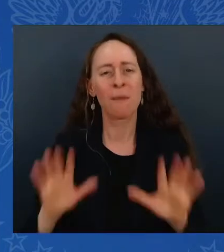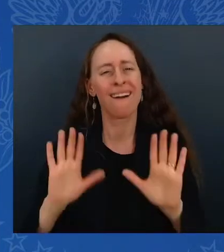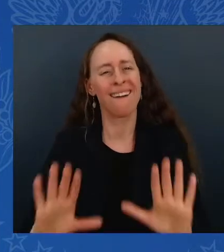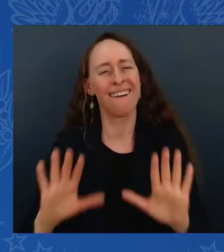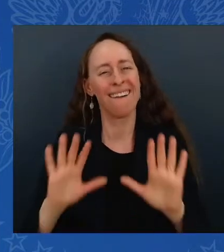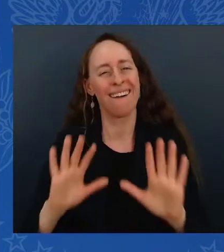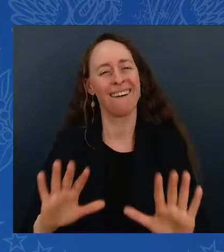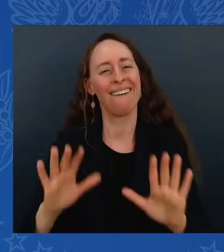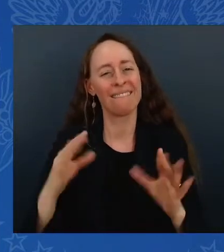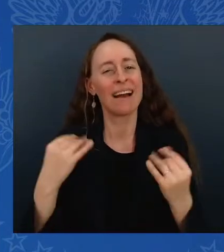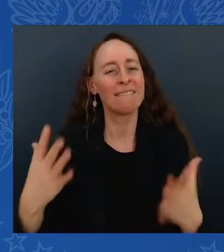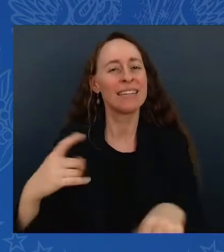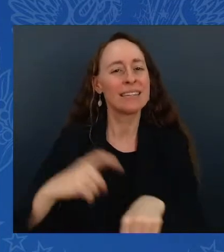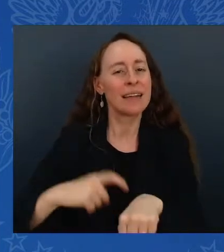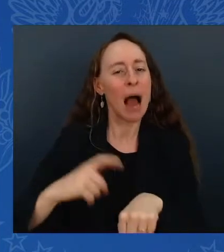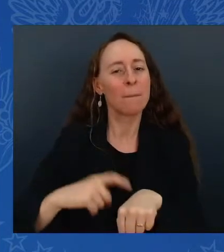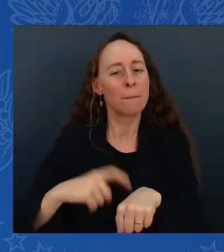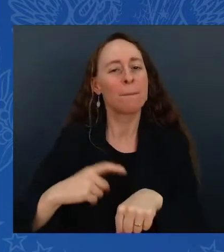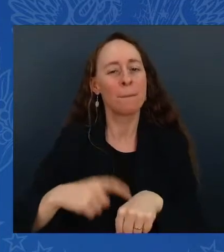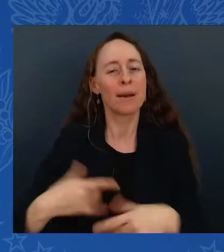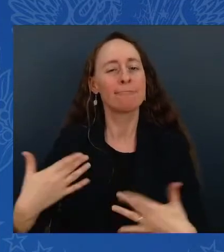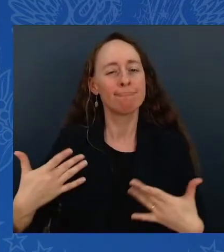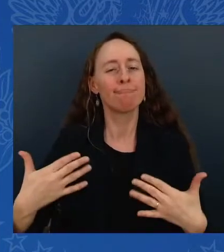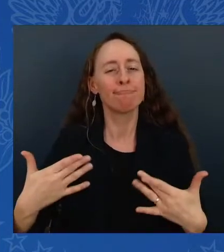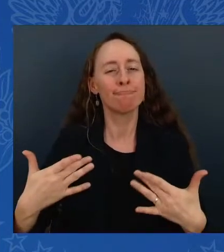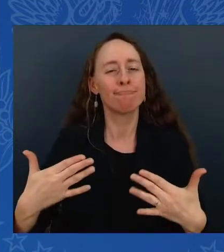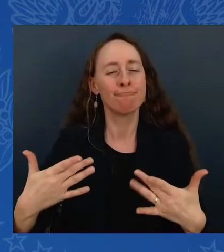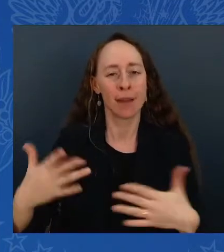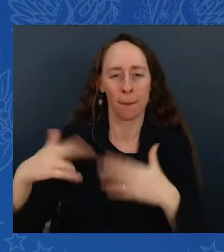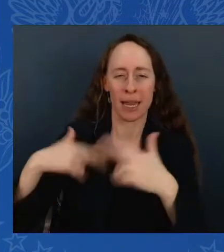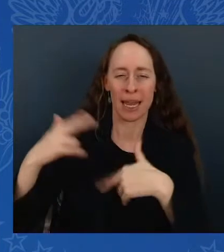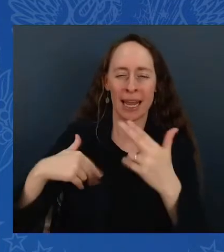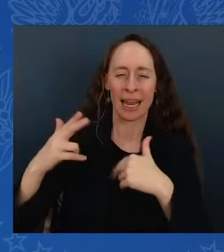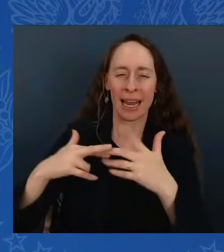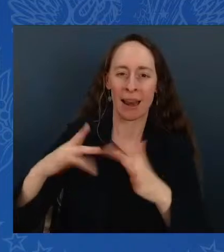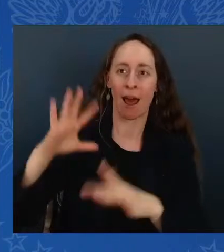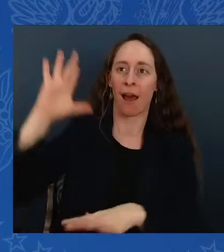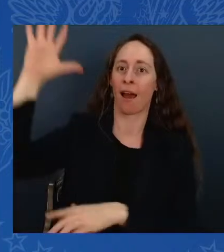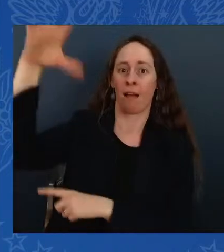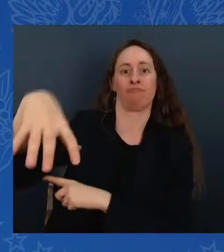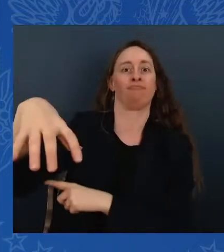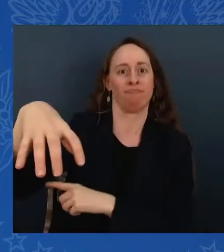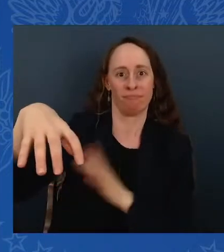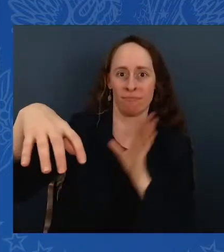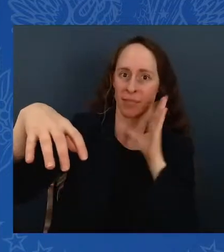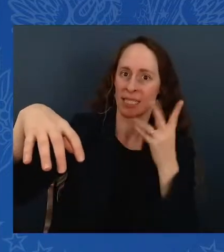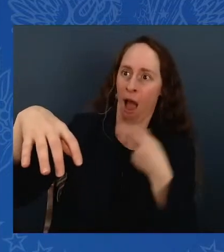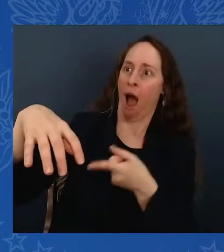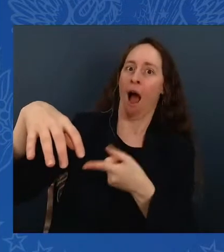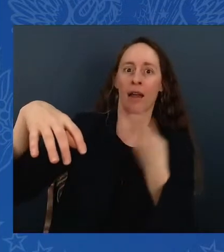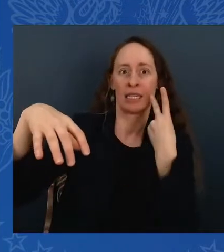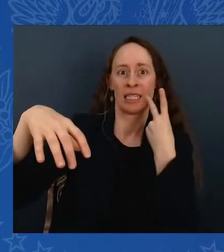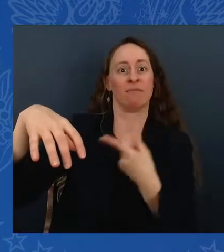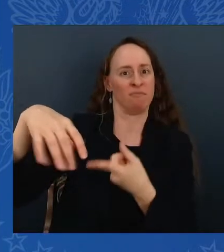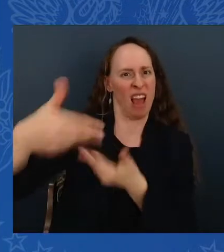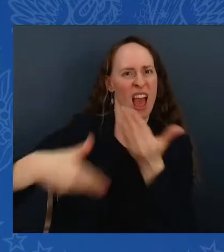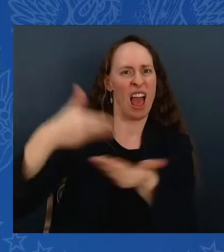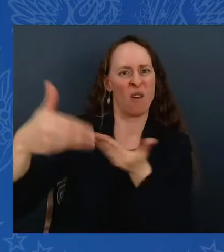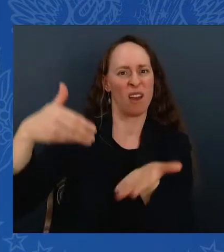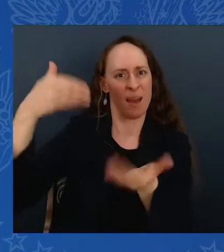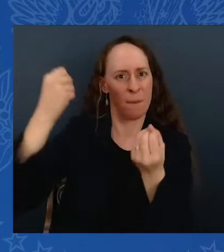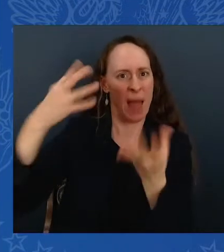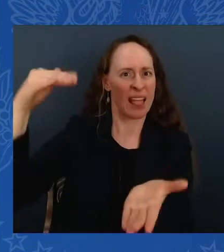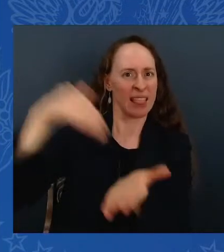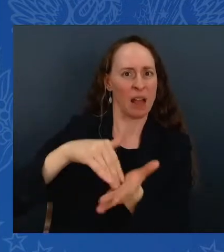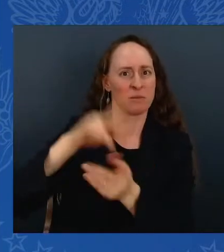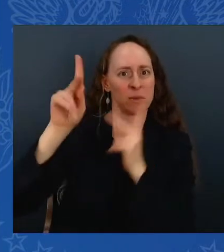are finally built, we'll have tens of thousands of jobs running those factories, so-called fabs. As you